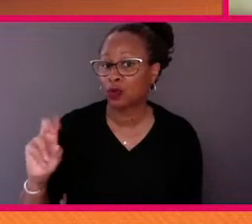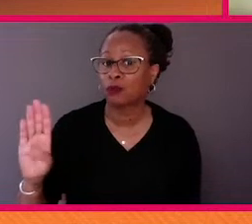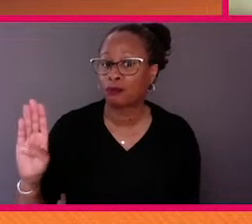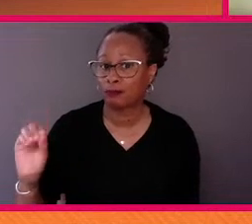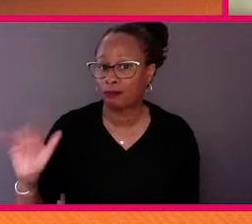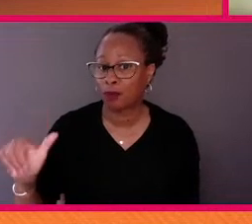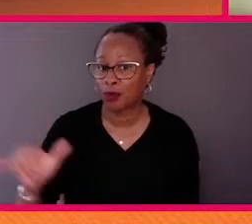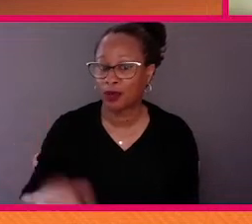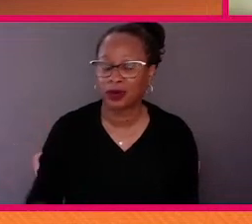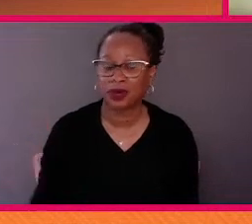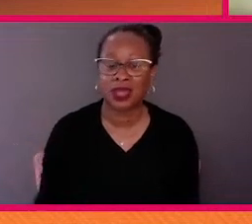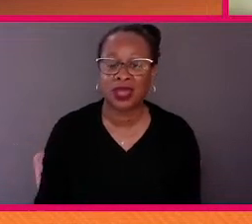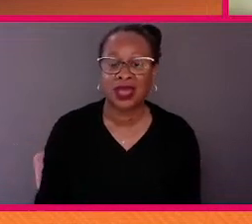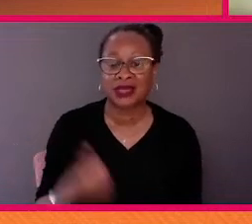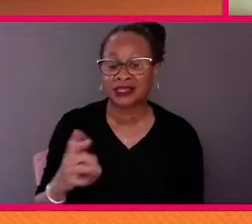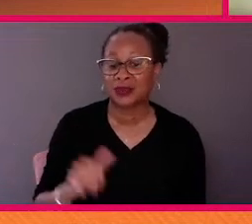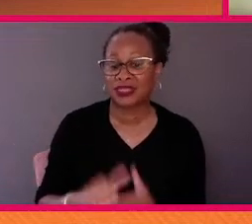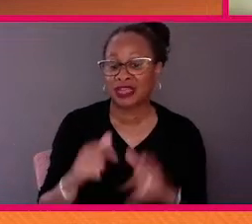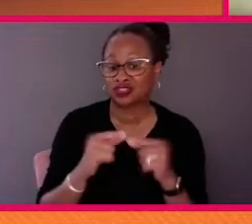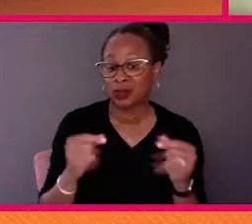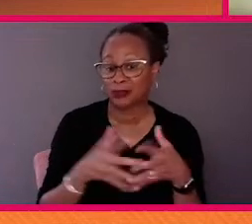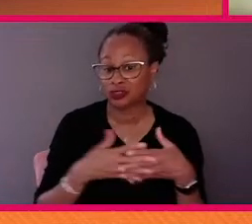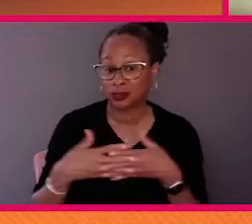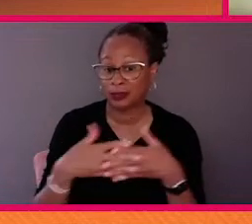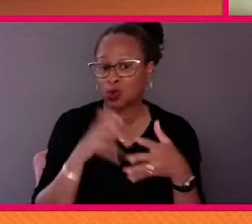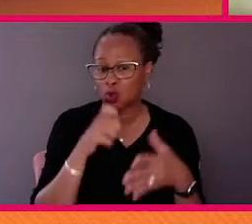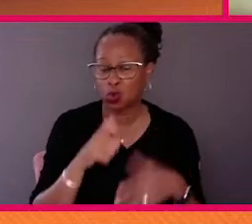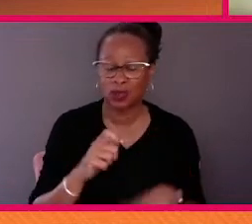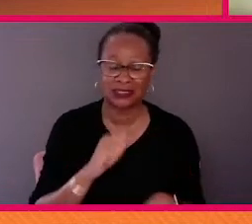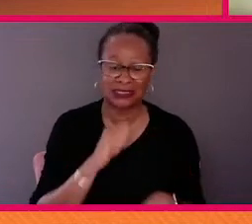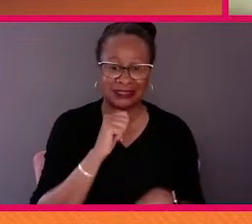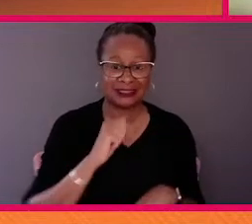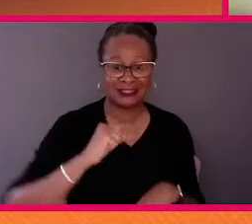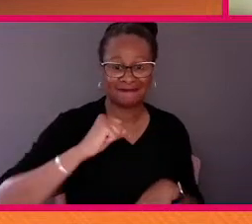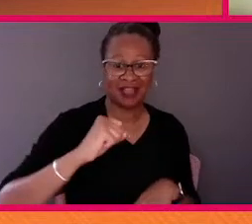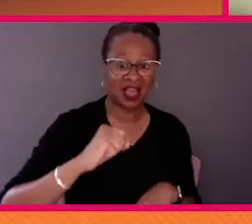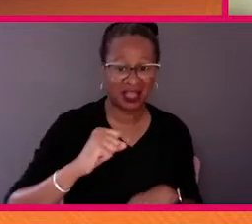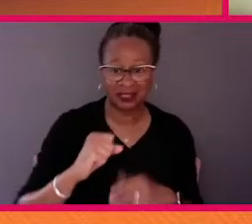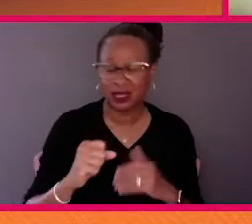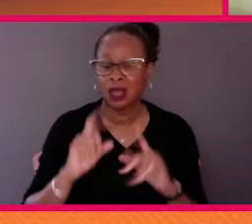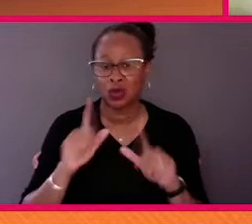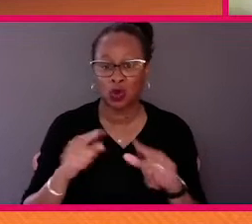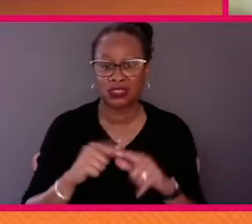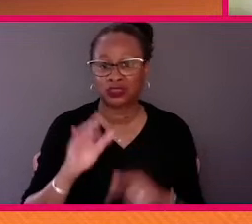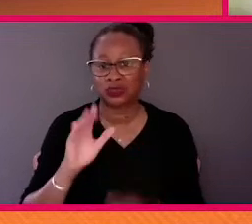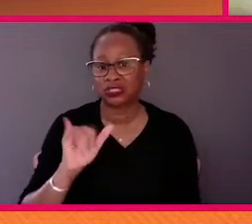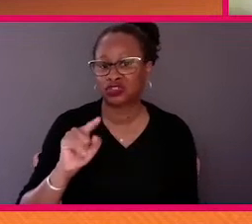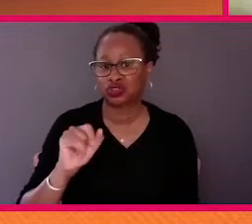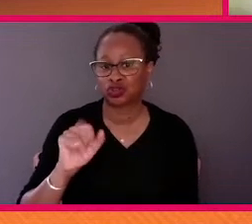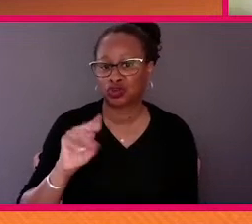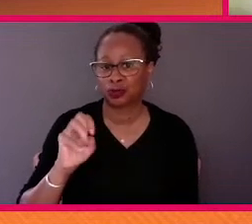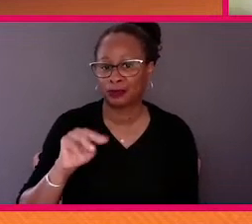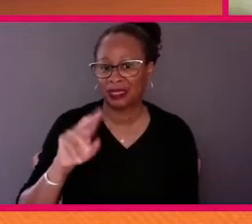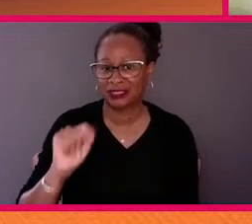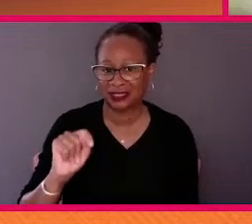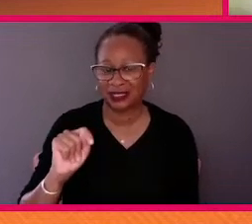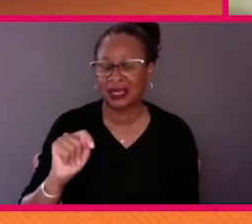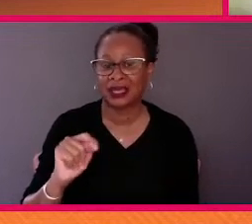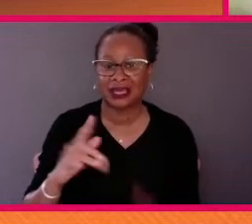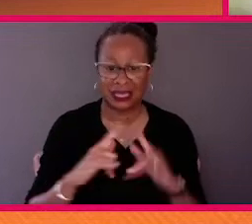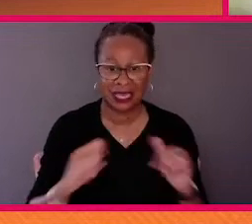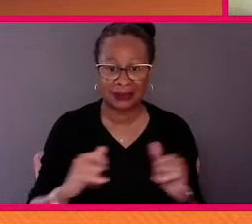a Japanese American who defied both going to the internment camps and both also denied going into the